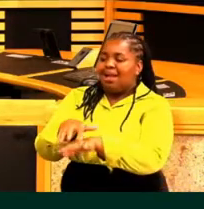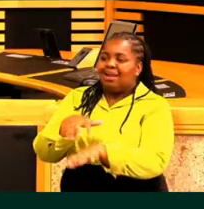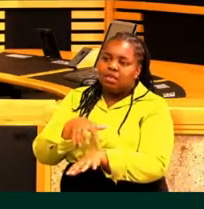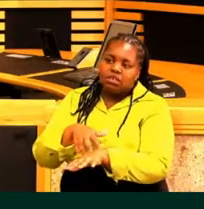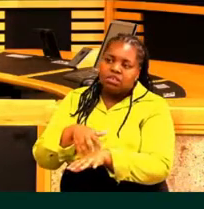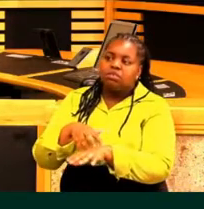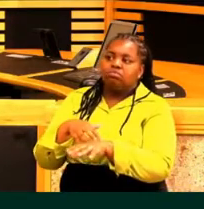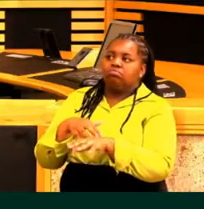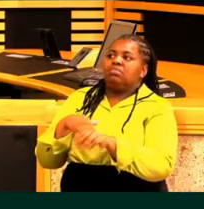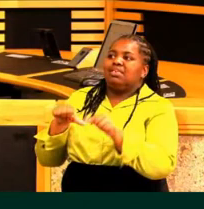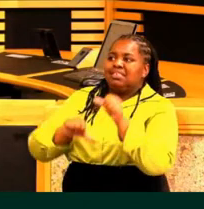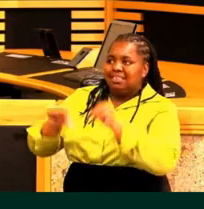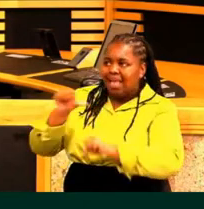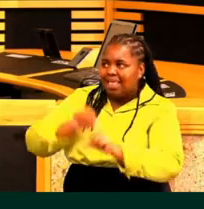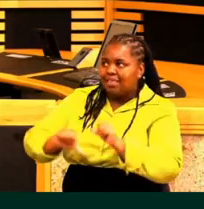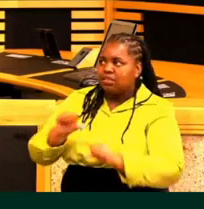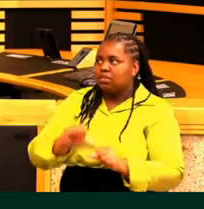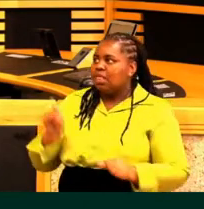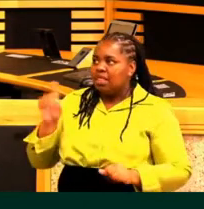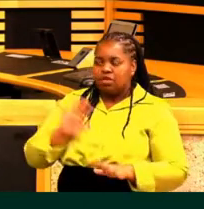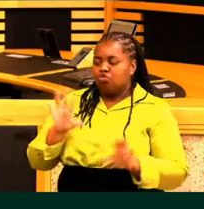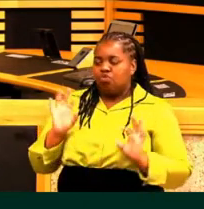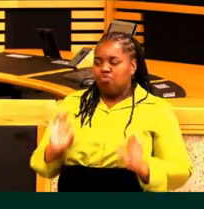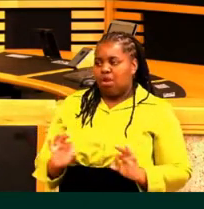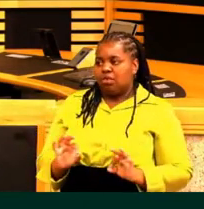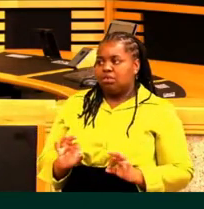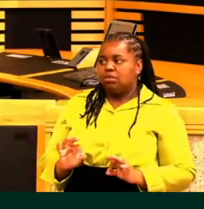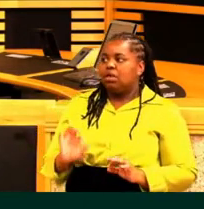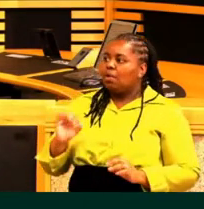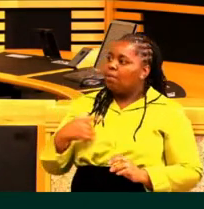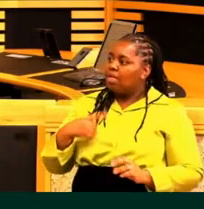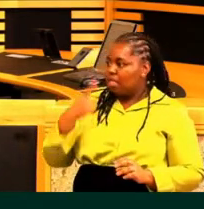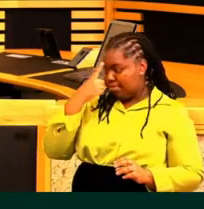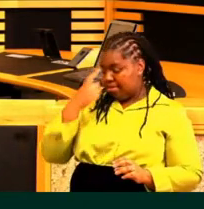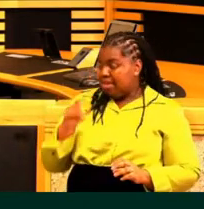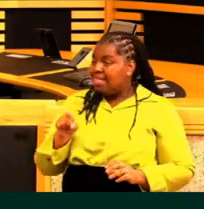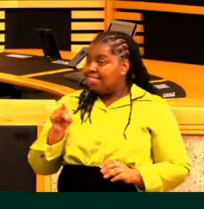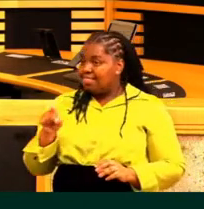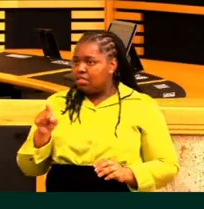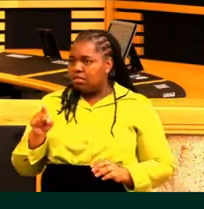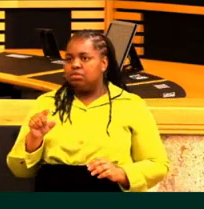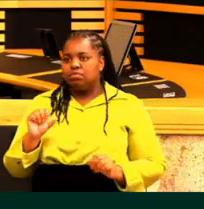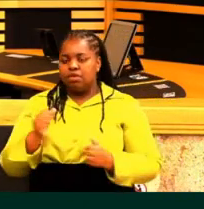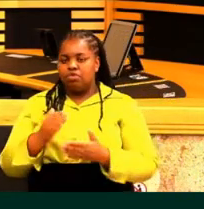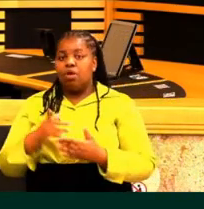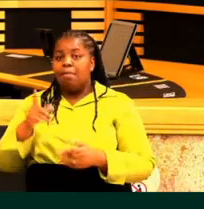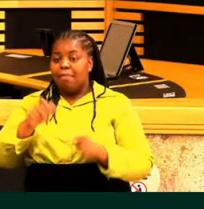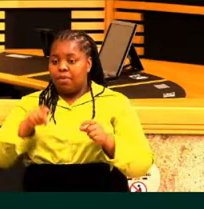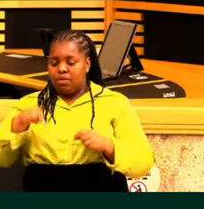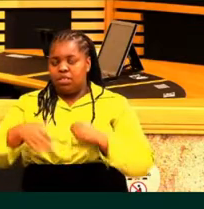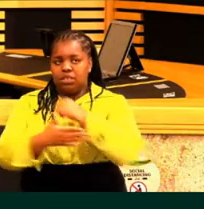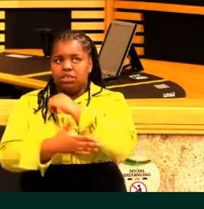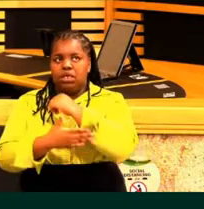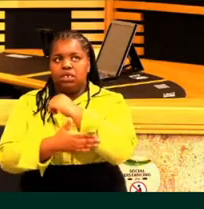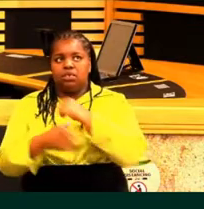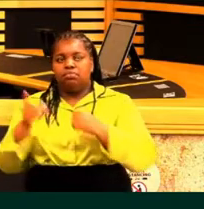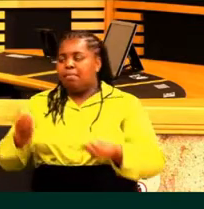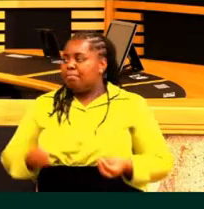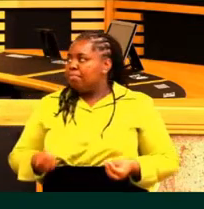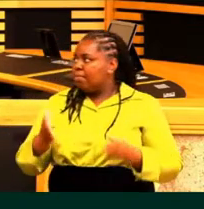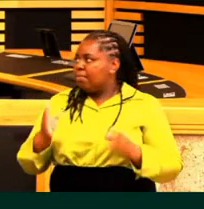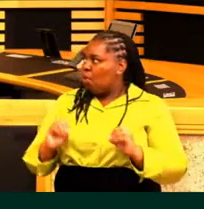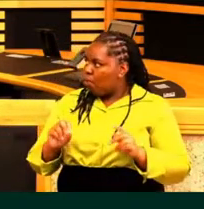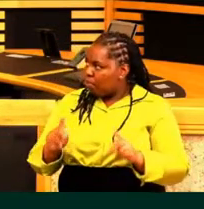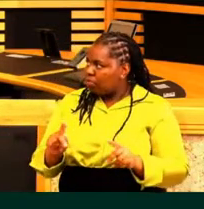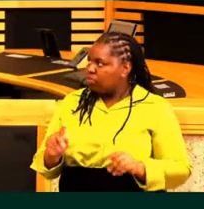and management and that can be correct and our belief is that this will afford young people of this country an opportunity to